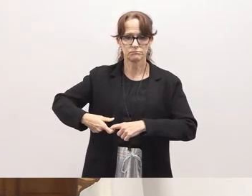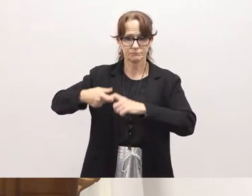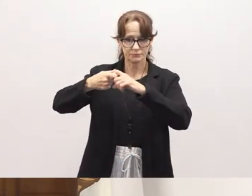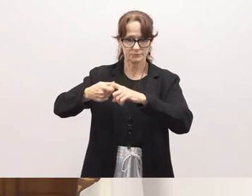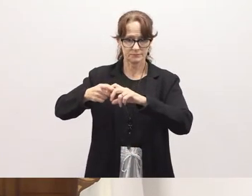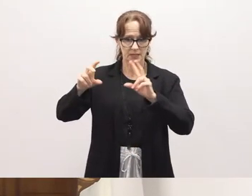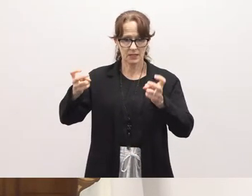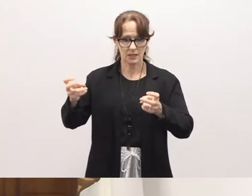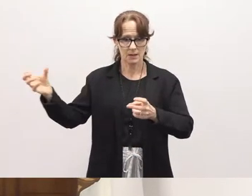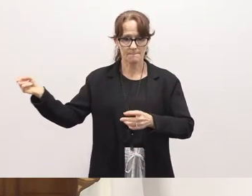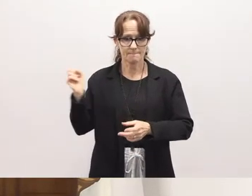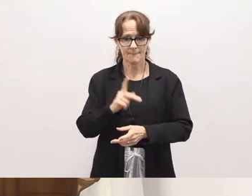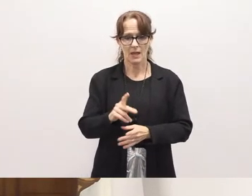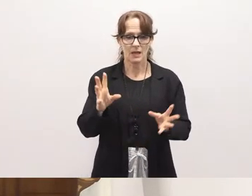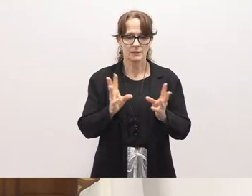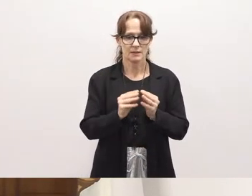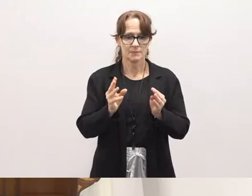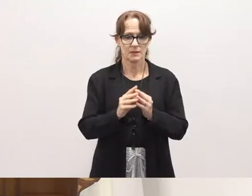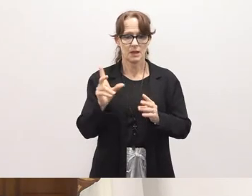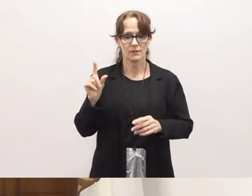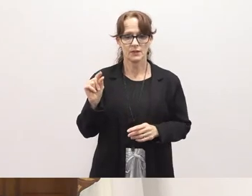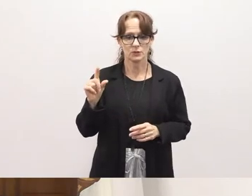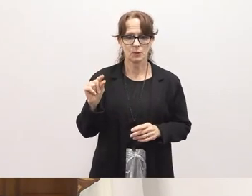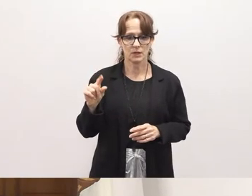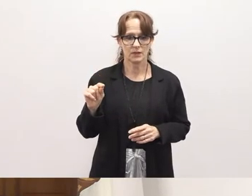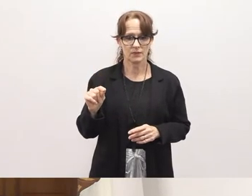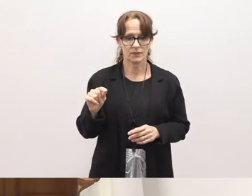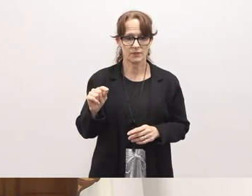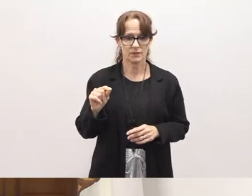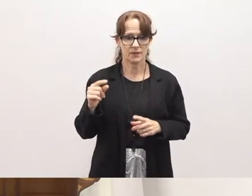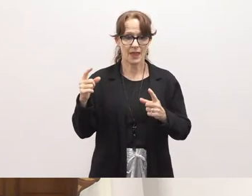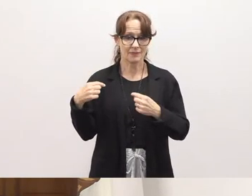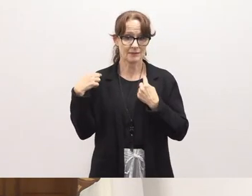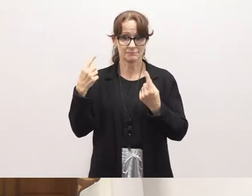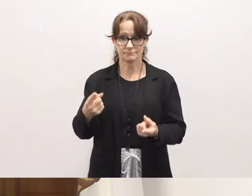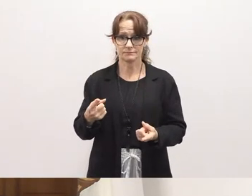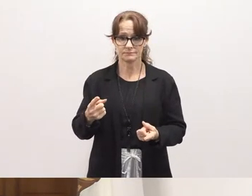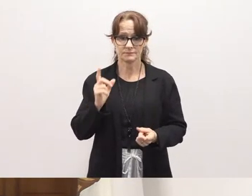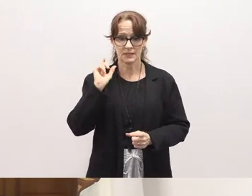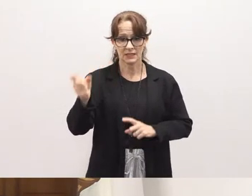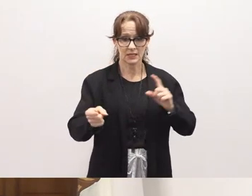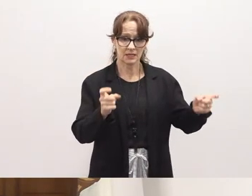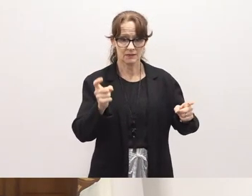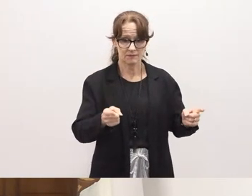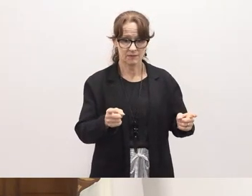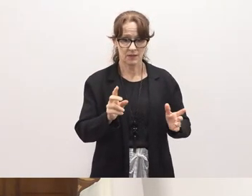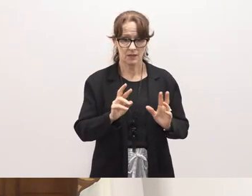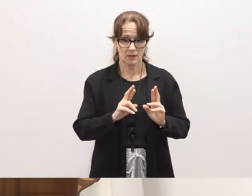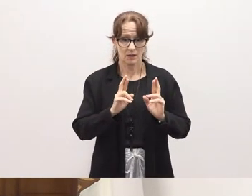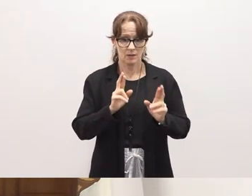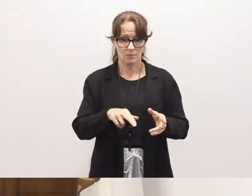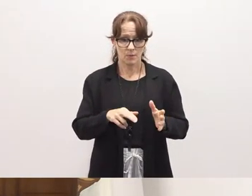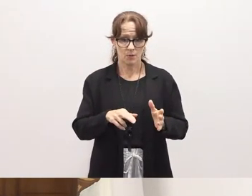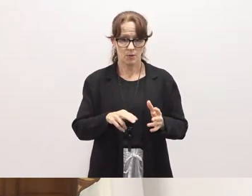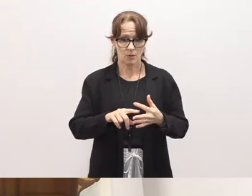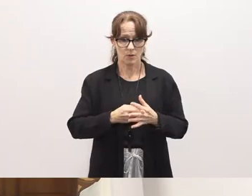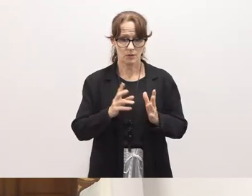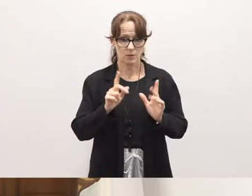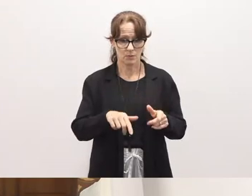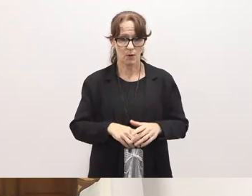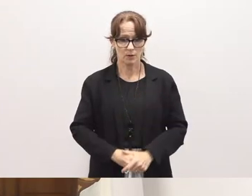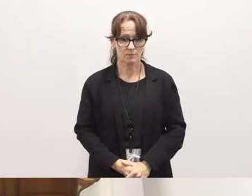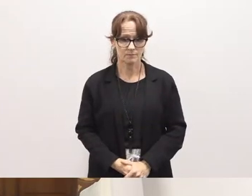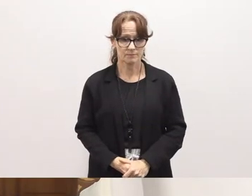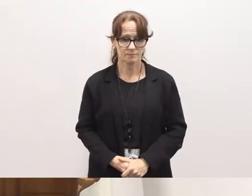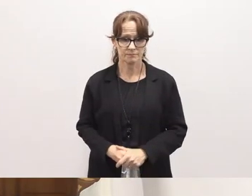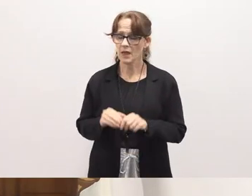the meeting on the 20th, and then in the interim, we will each be provided the original report. Yeah,